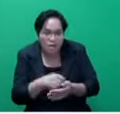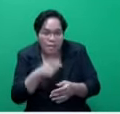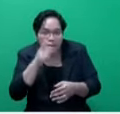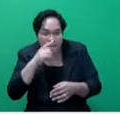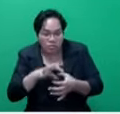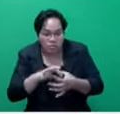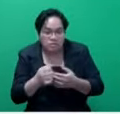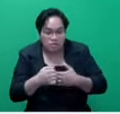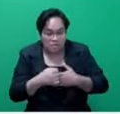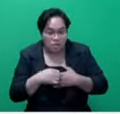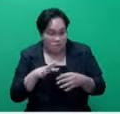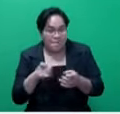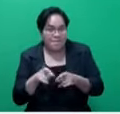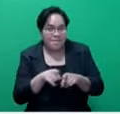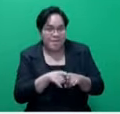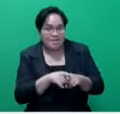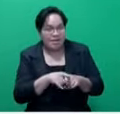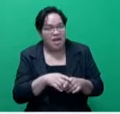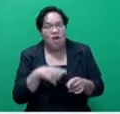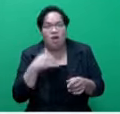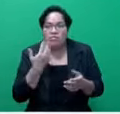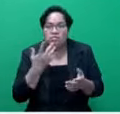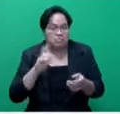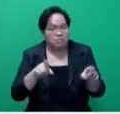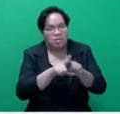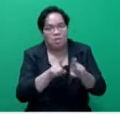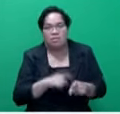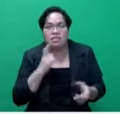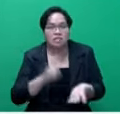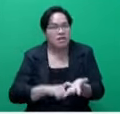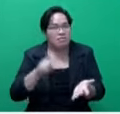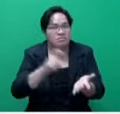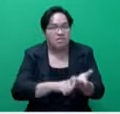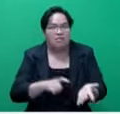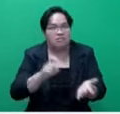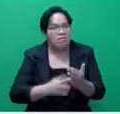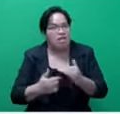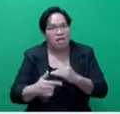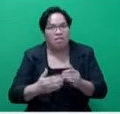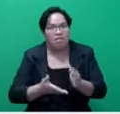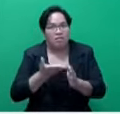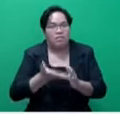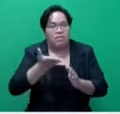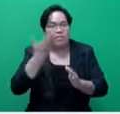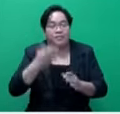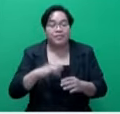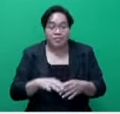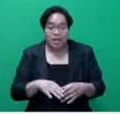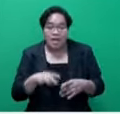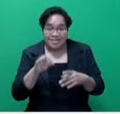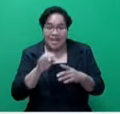meant record debt levels. Mr. Speaker, sir, His Excellency has asked us to